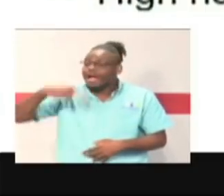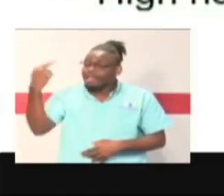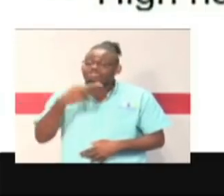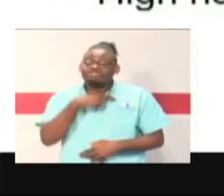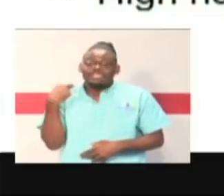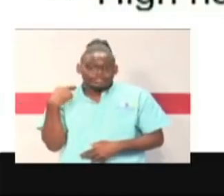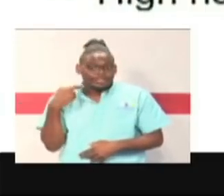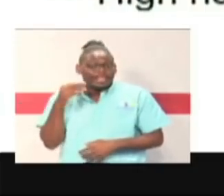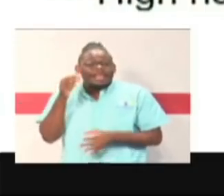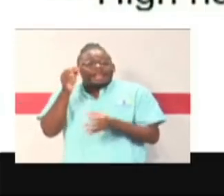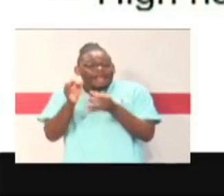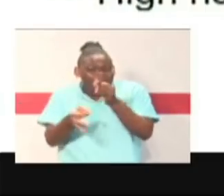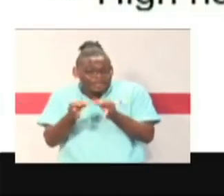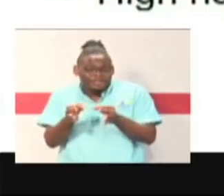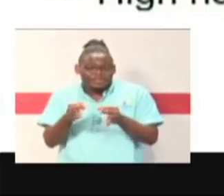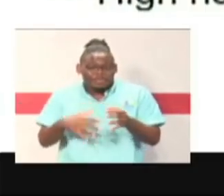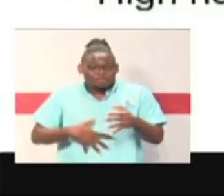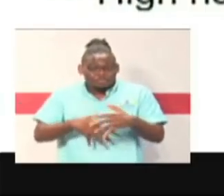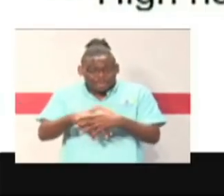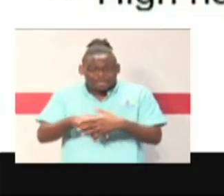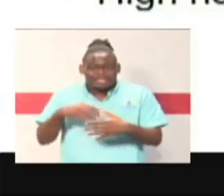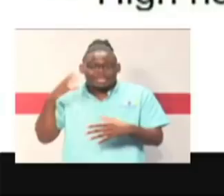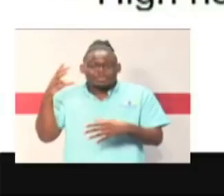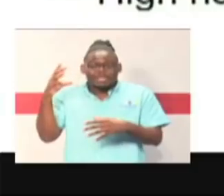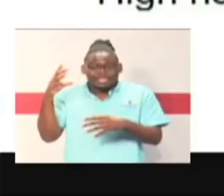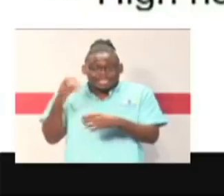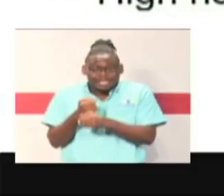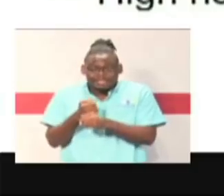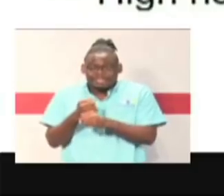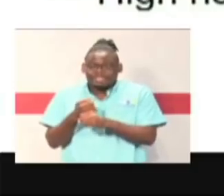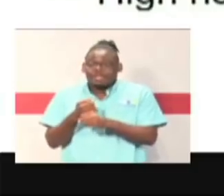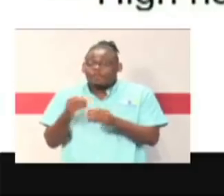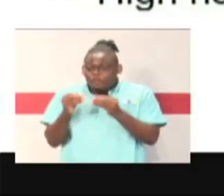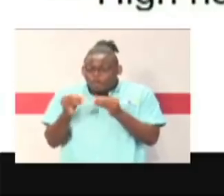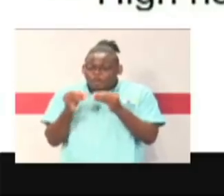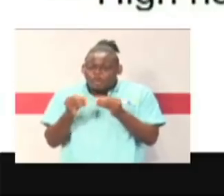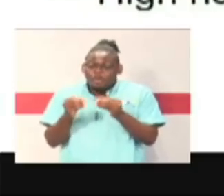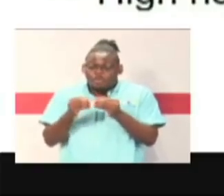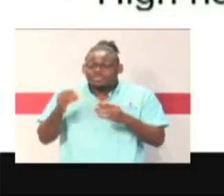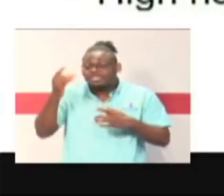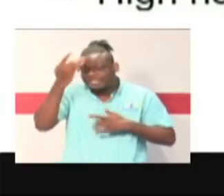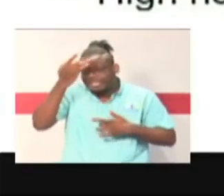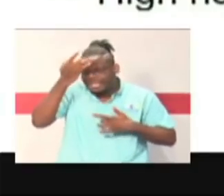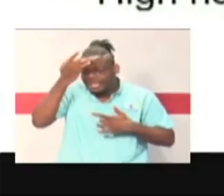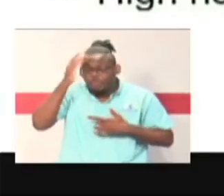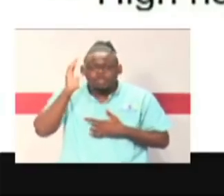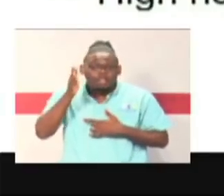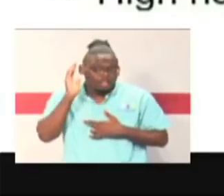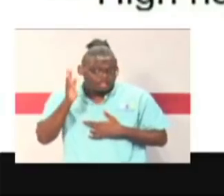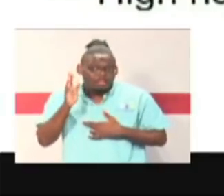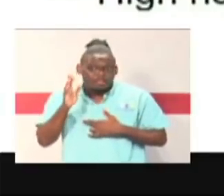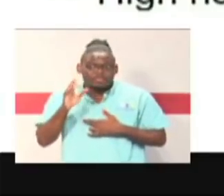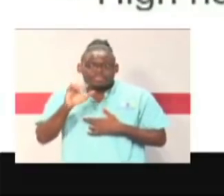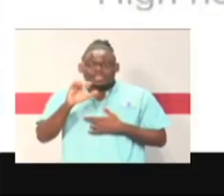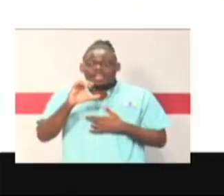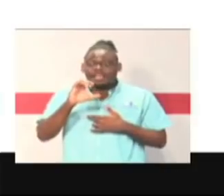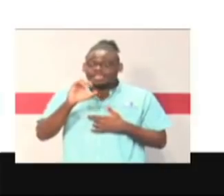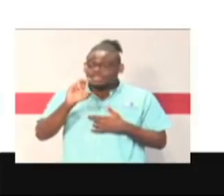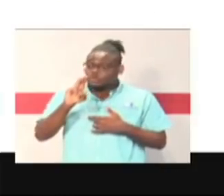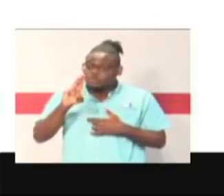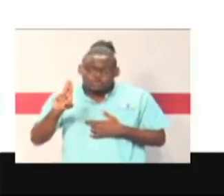getting very ill, ending up in an ICU, and worldwide we have seen maternal deaths. Next slide,